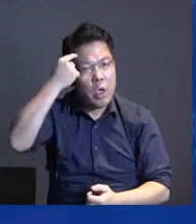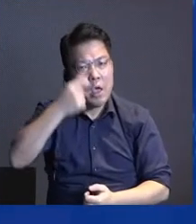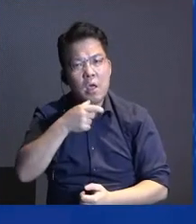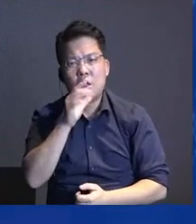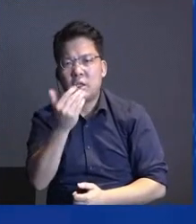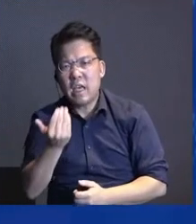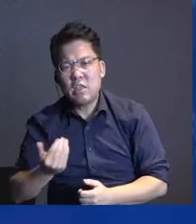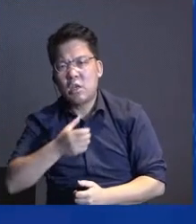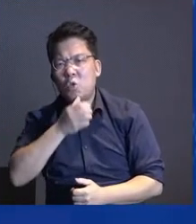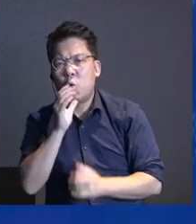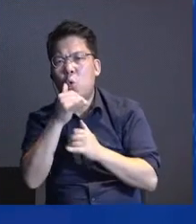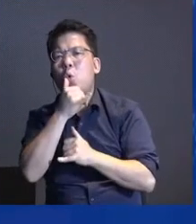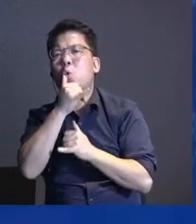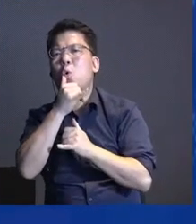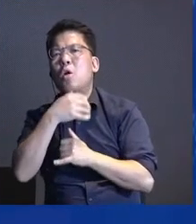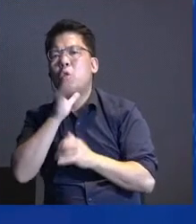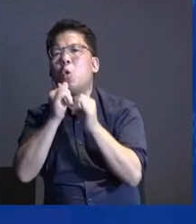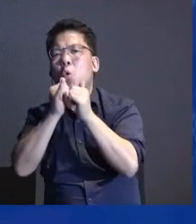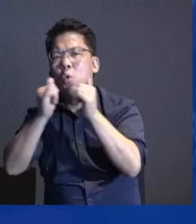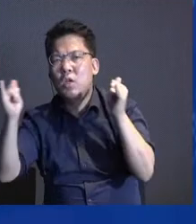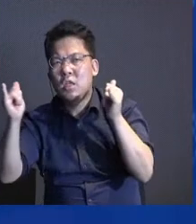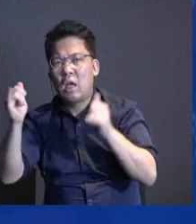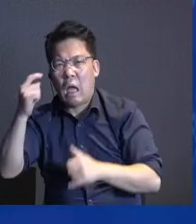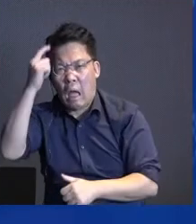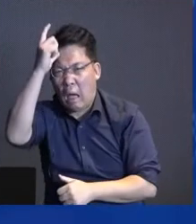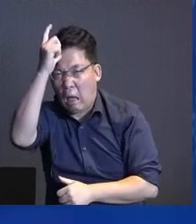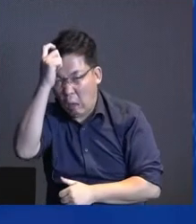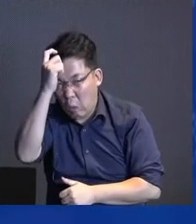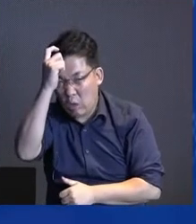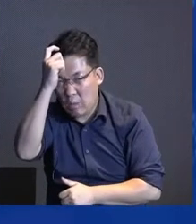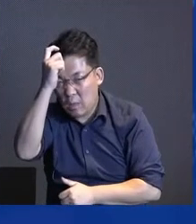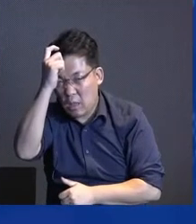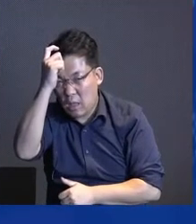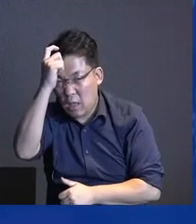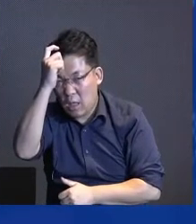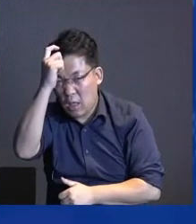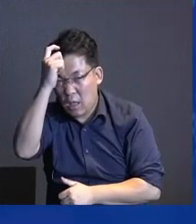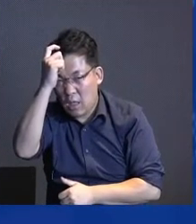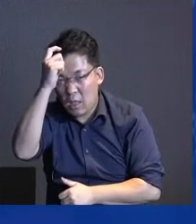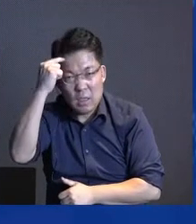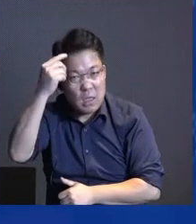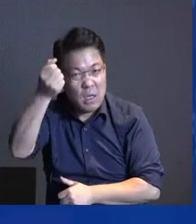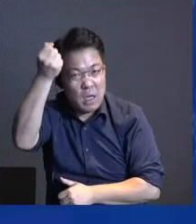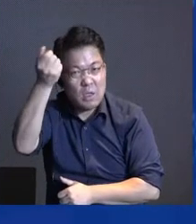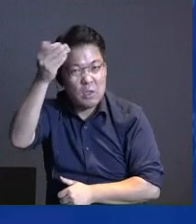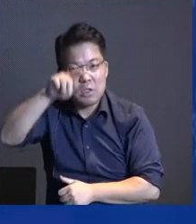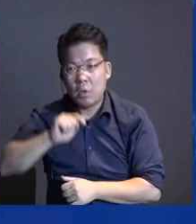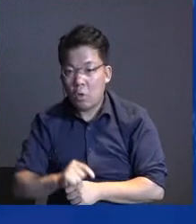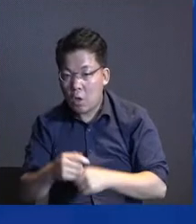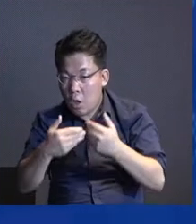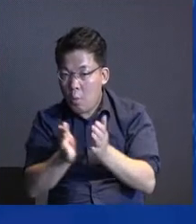good. It is moving to see low-income older people helping younger people in need.